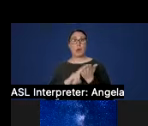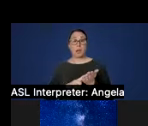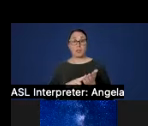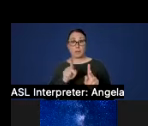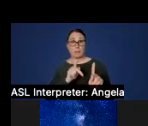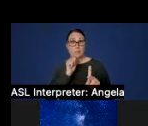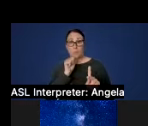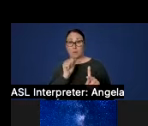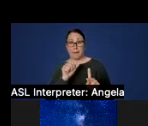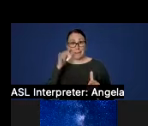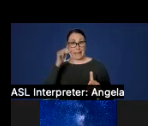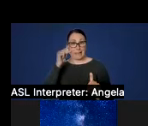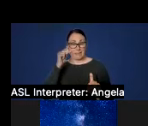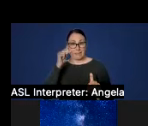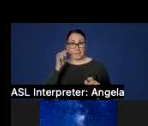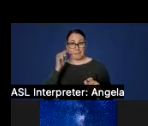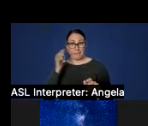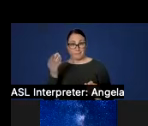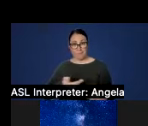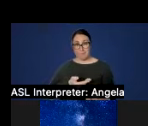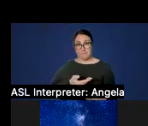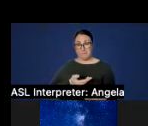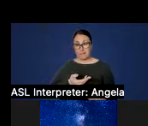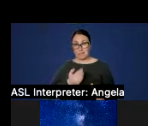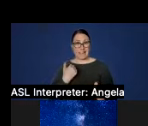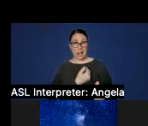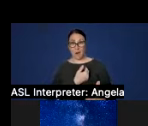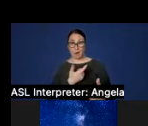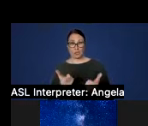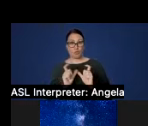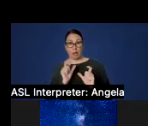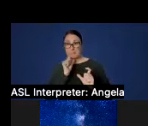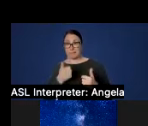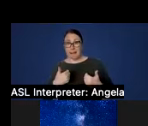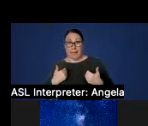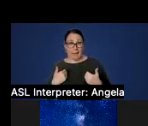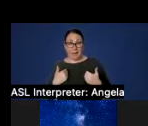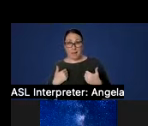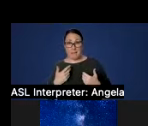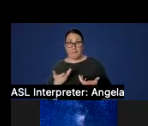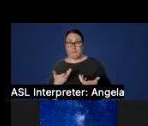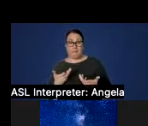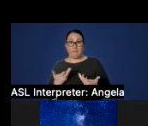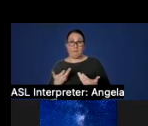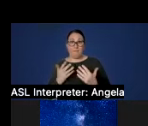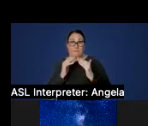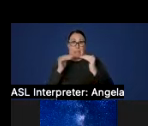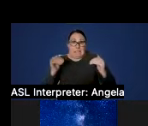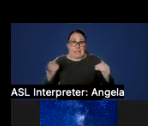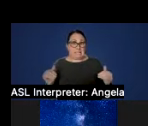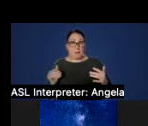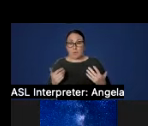system, yeah. So because our tribe didn't have the infrastructure to do our own